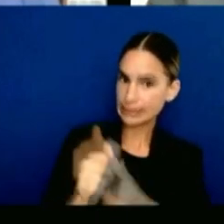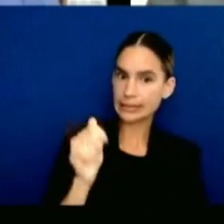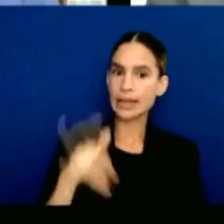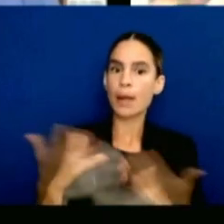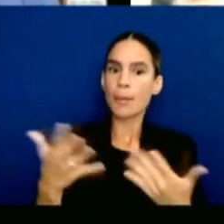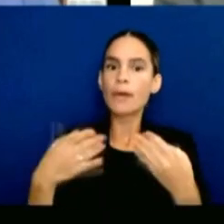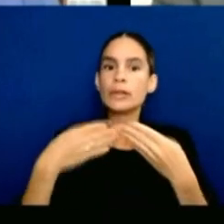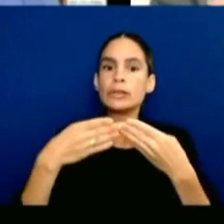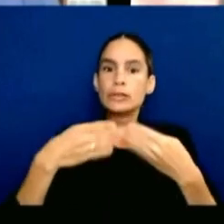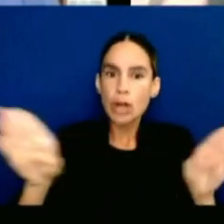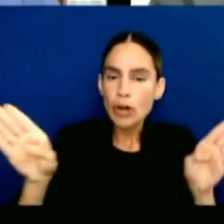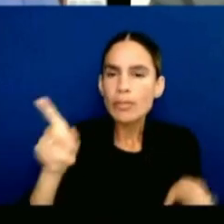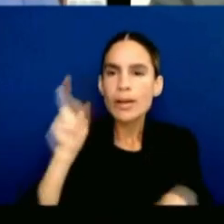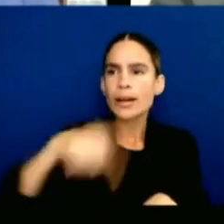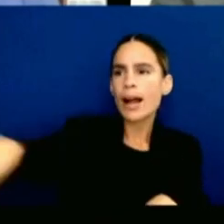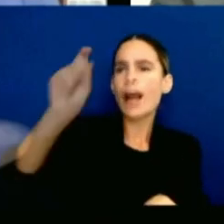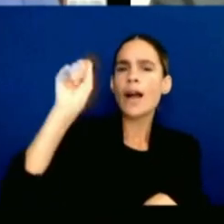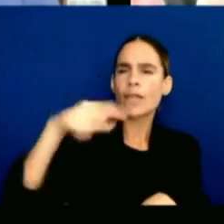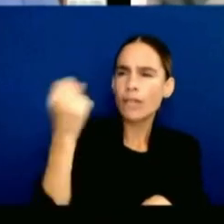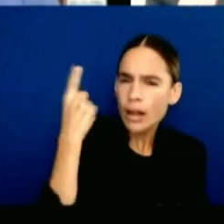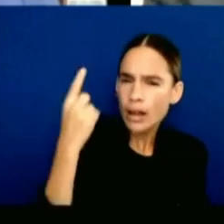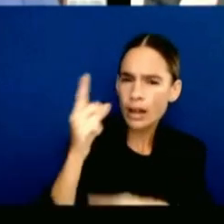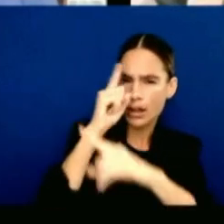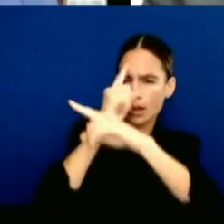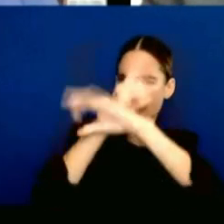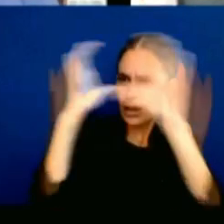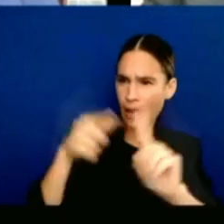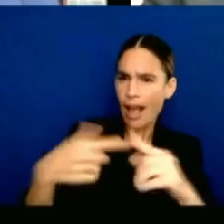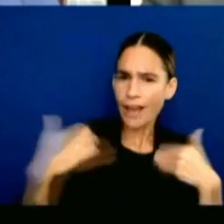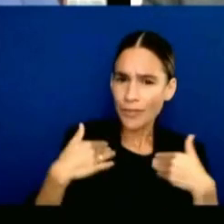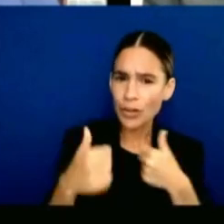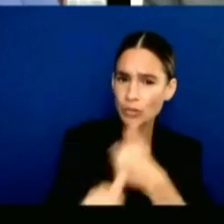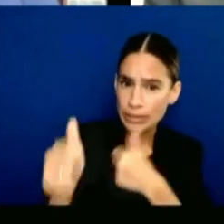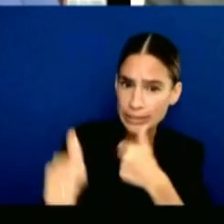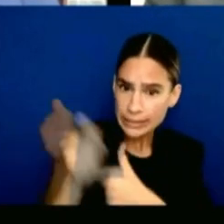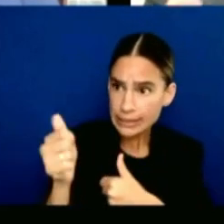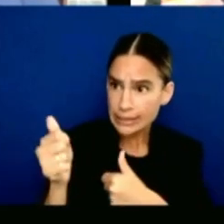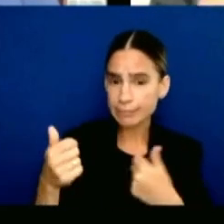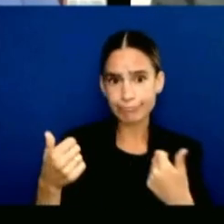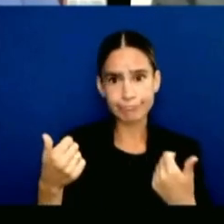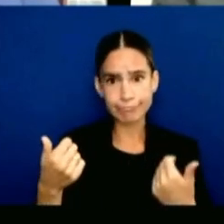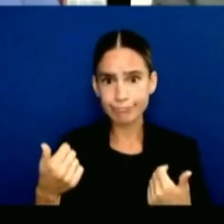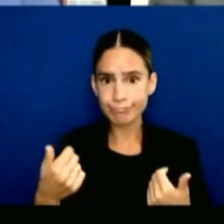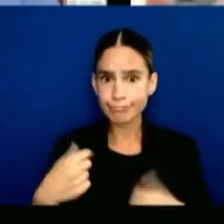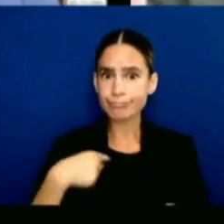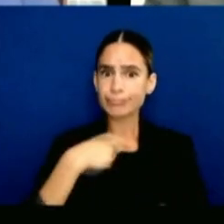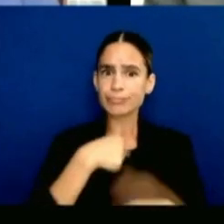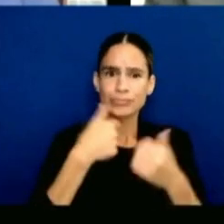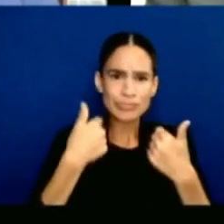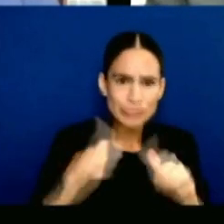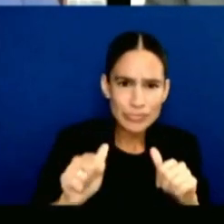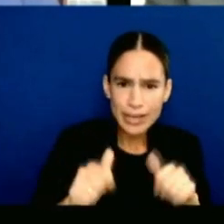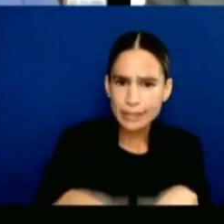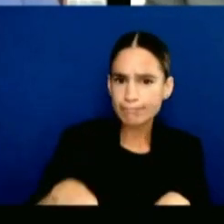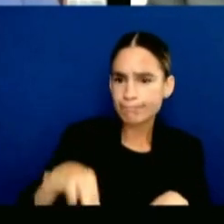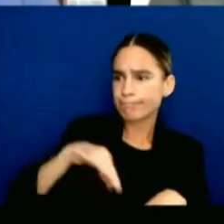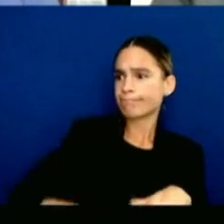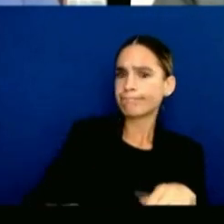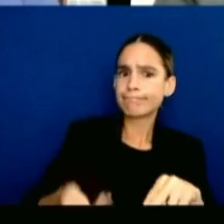taking is to gain months so that we will be able to have it ready. And if we lose that, we're only losing